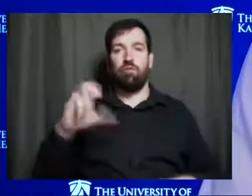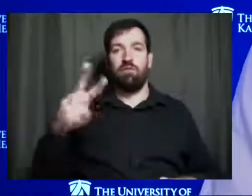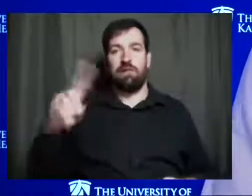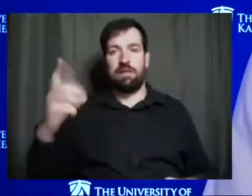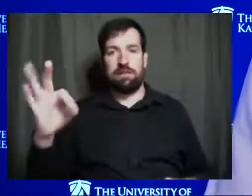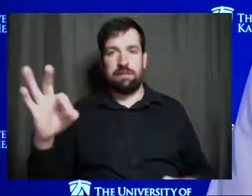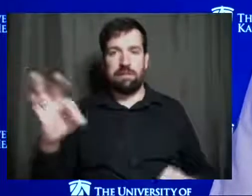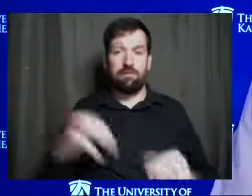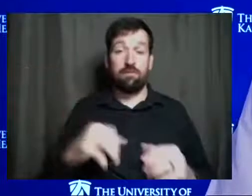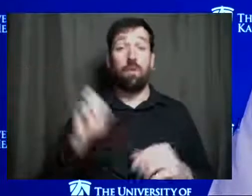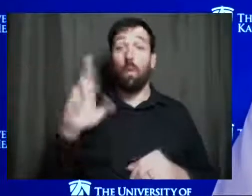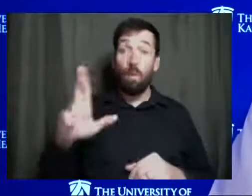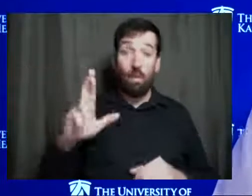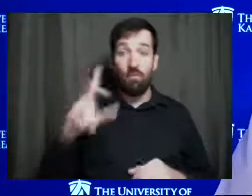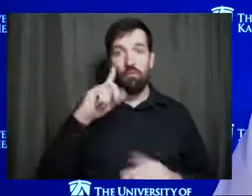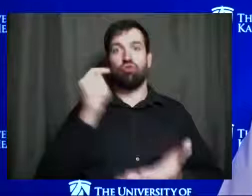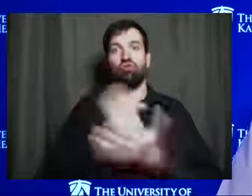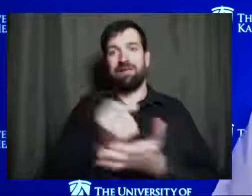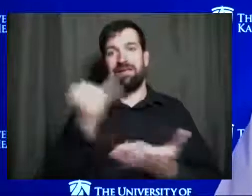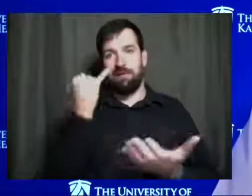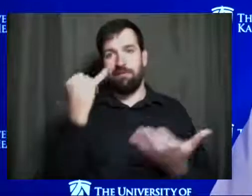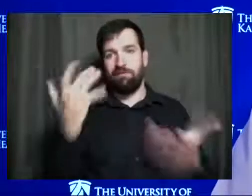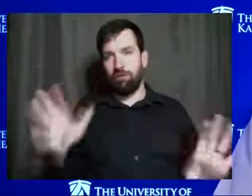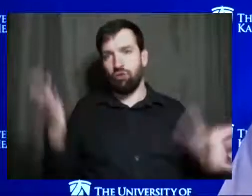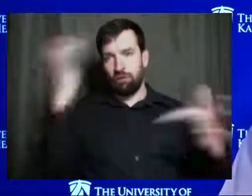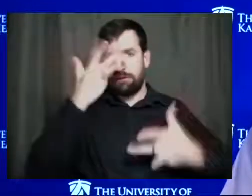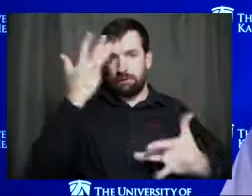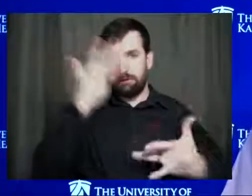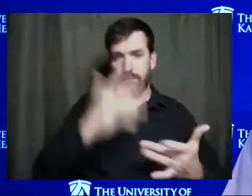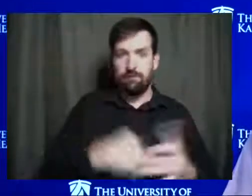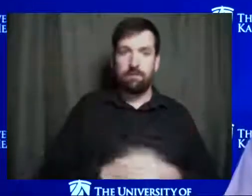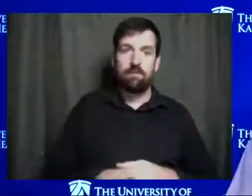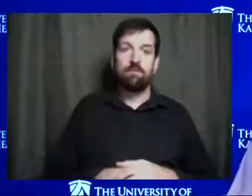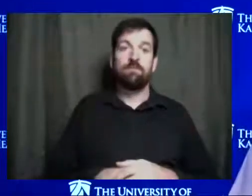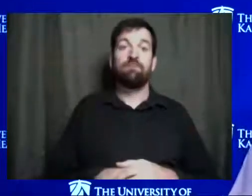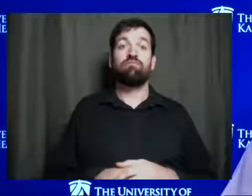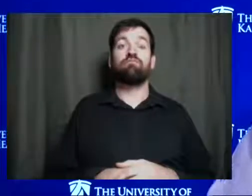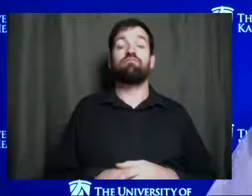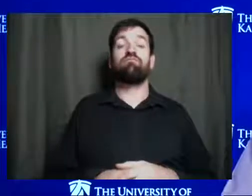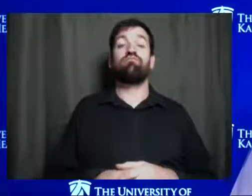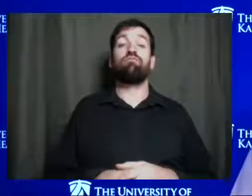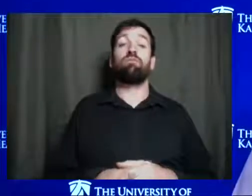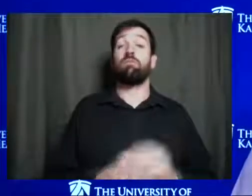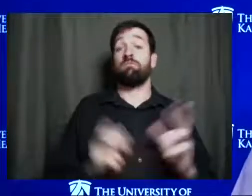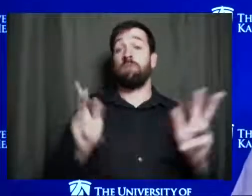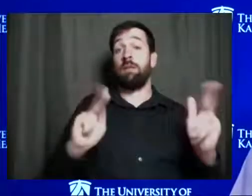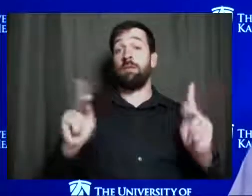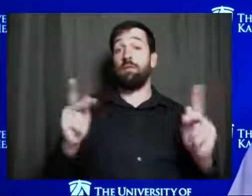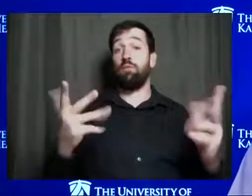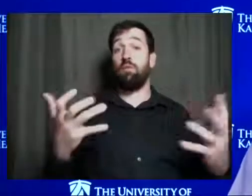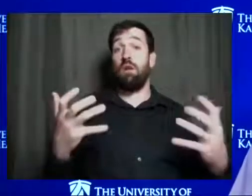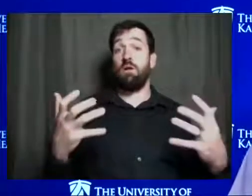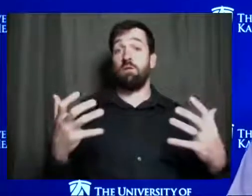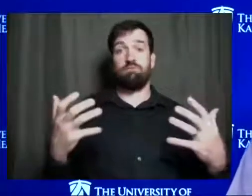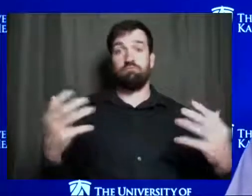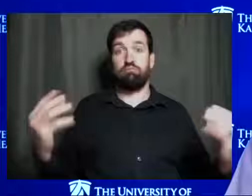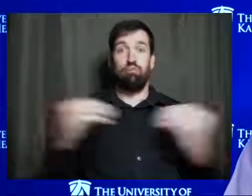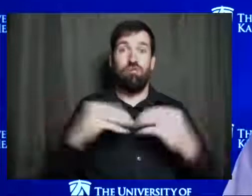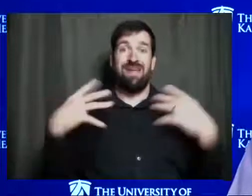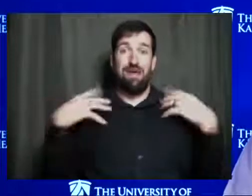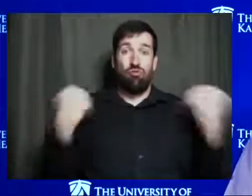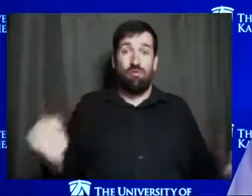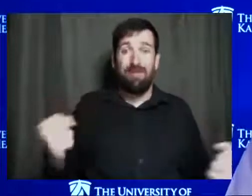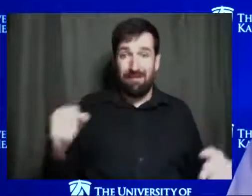have it to treat the infection. Now again, certainly people who want to overall have a healthy lifestyle can certainly take these